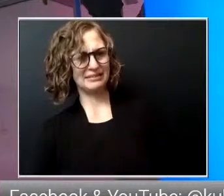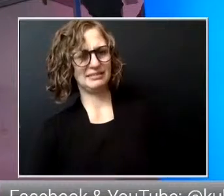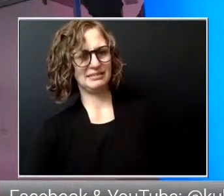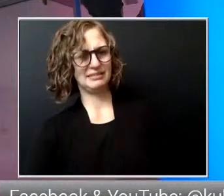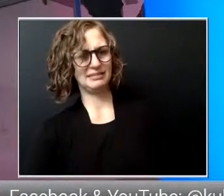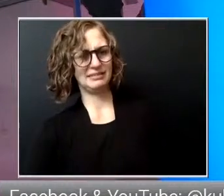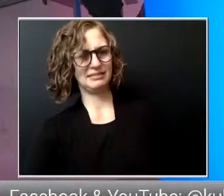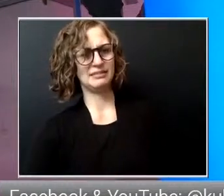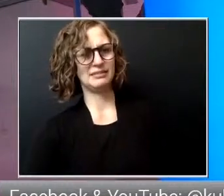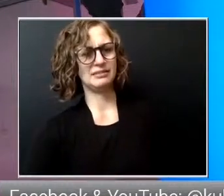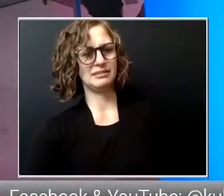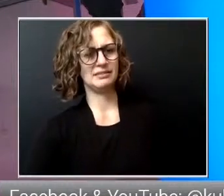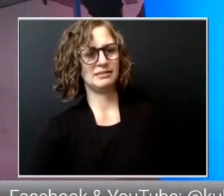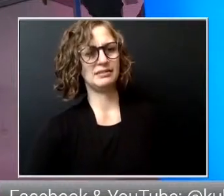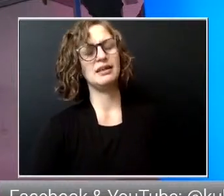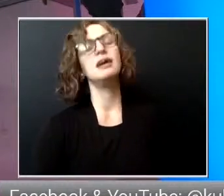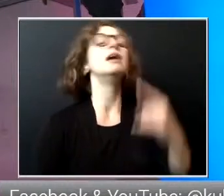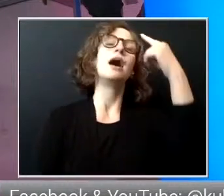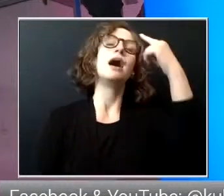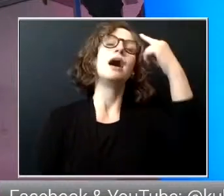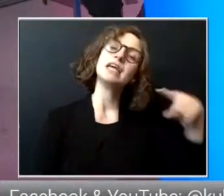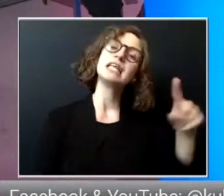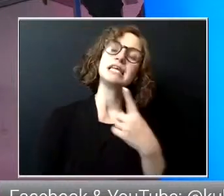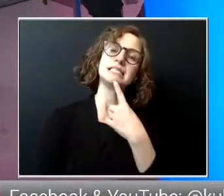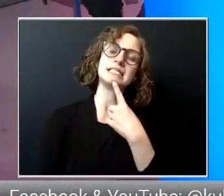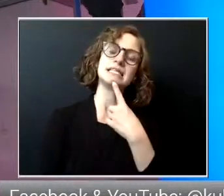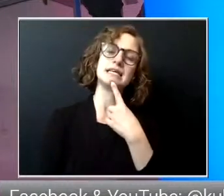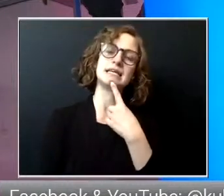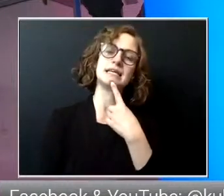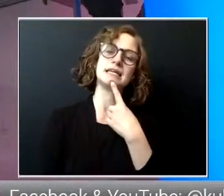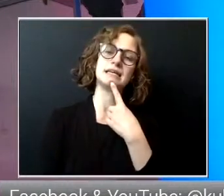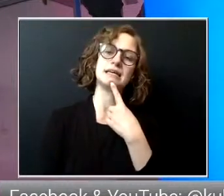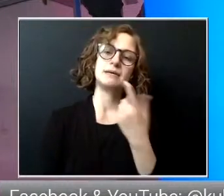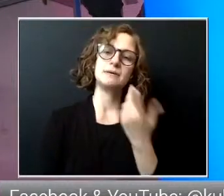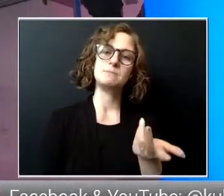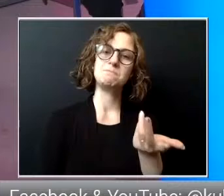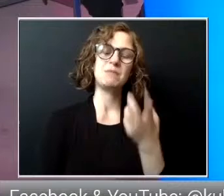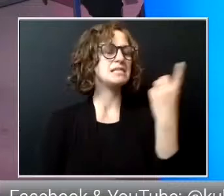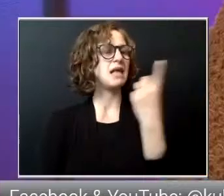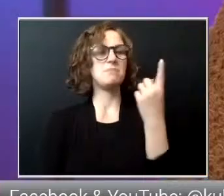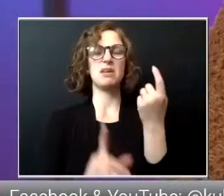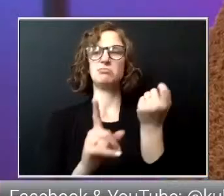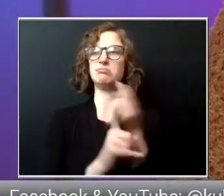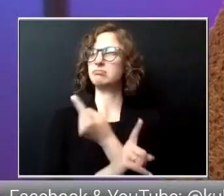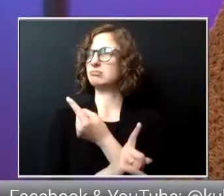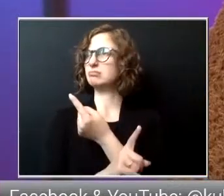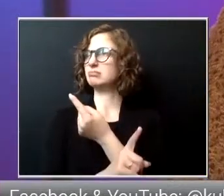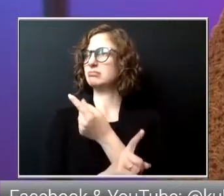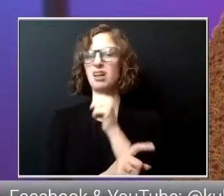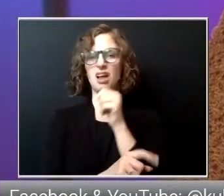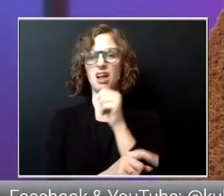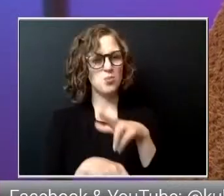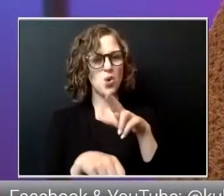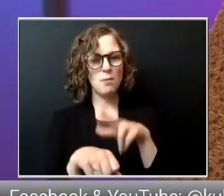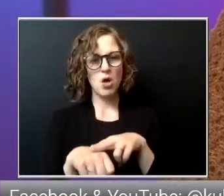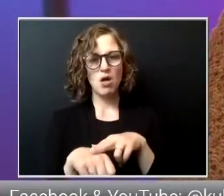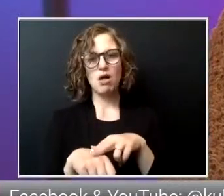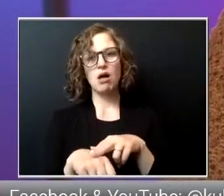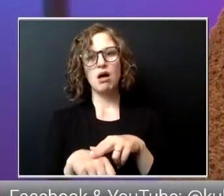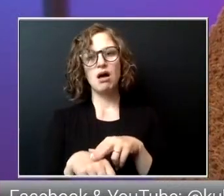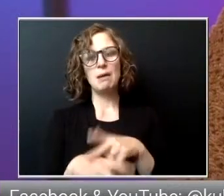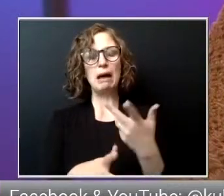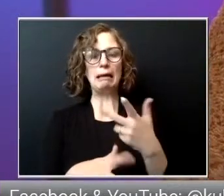I think they explained it to us that something was abnormal, but they weren't really sure, and we were